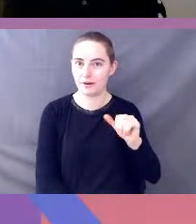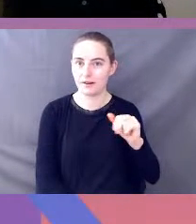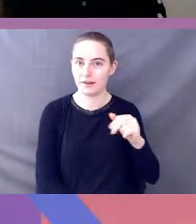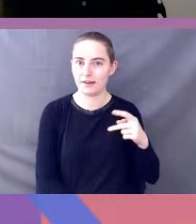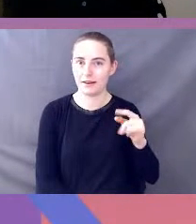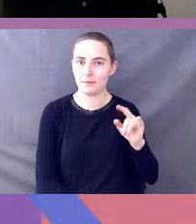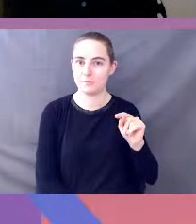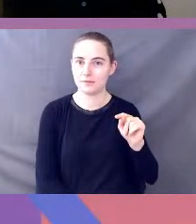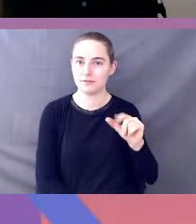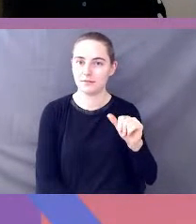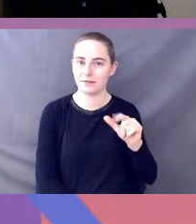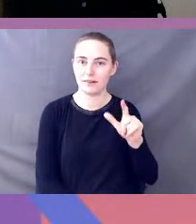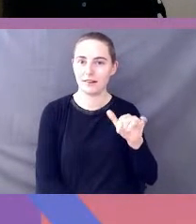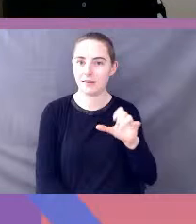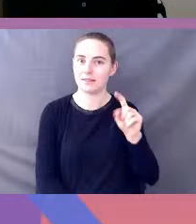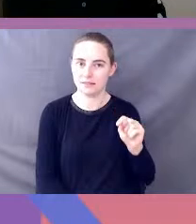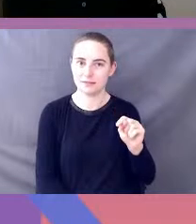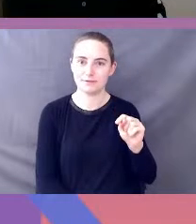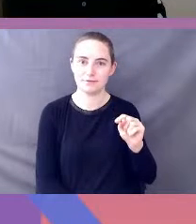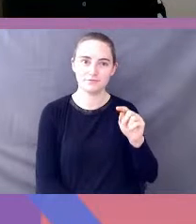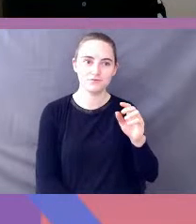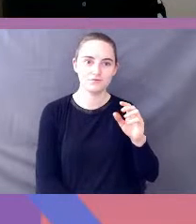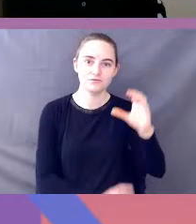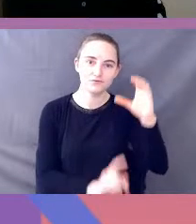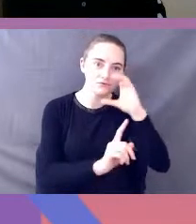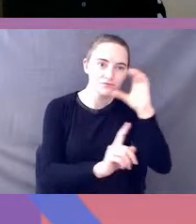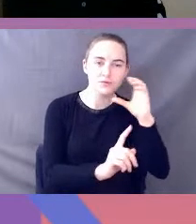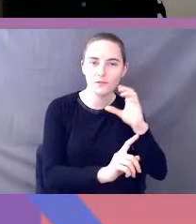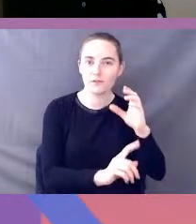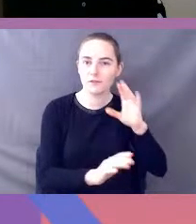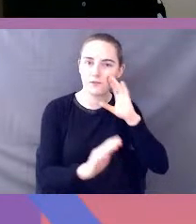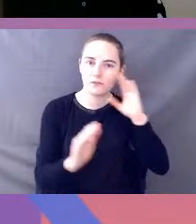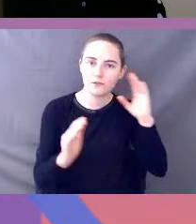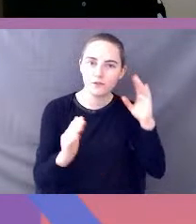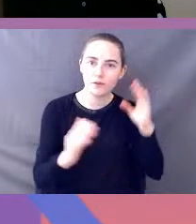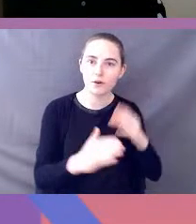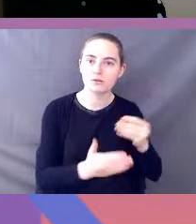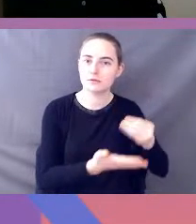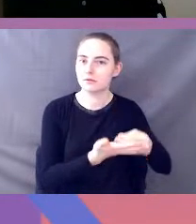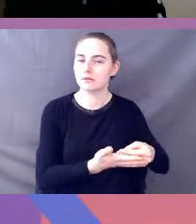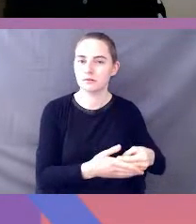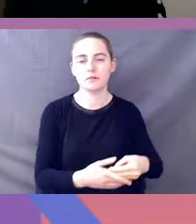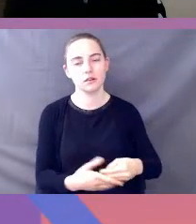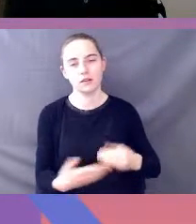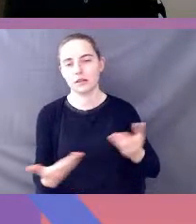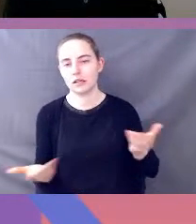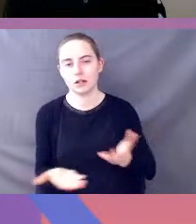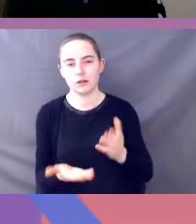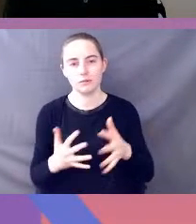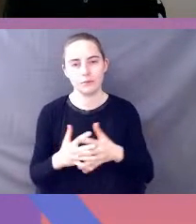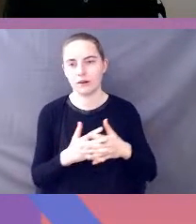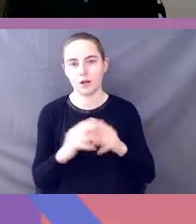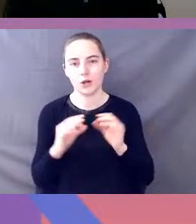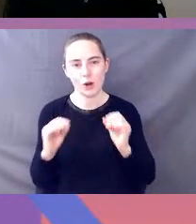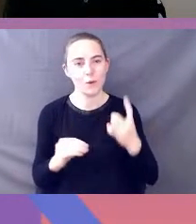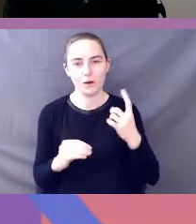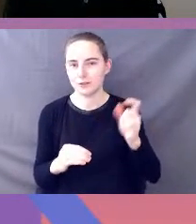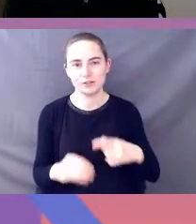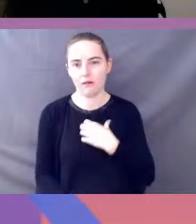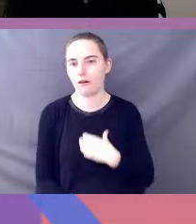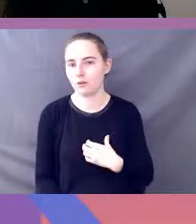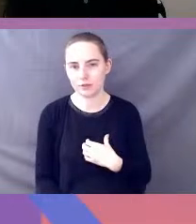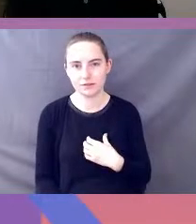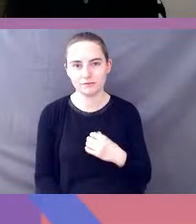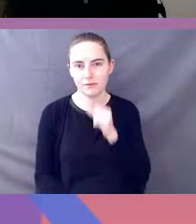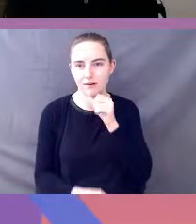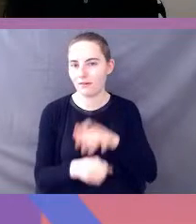mean? No one should be hungry in America, people. Okay, resources again. So it